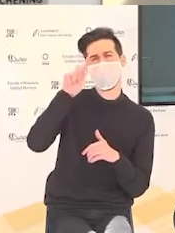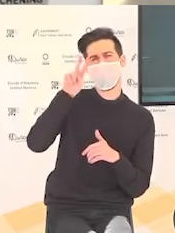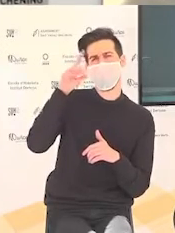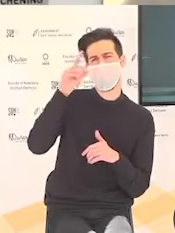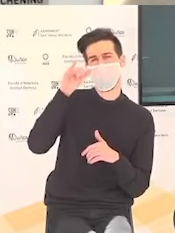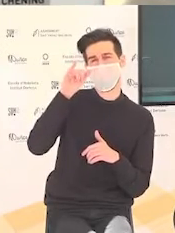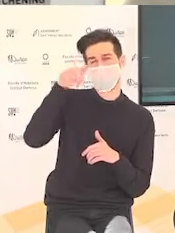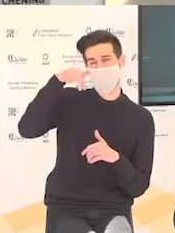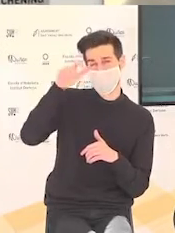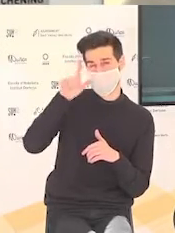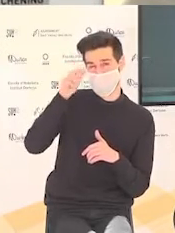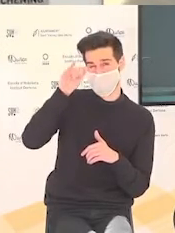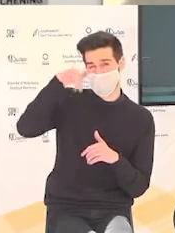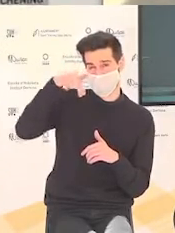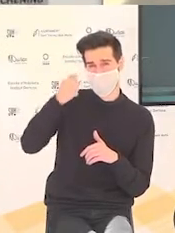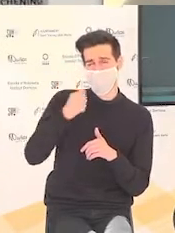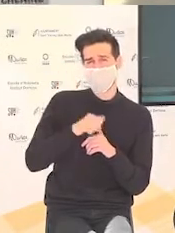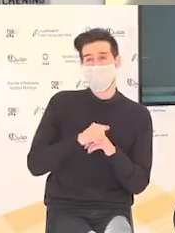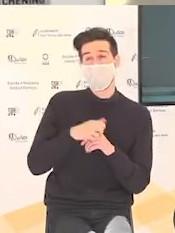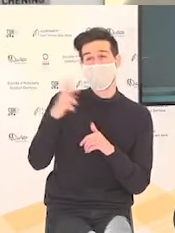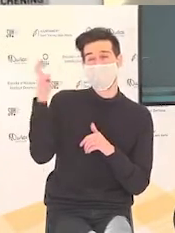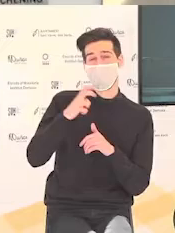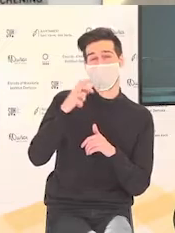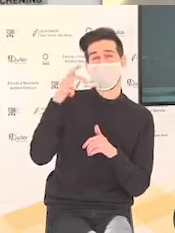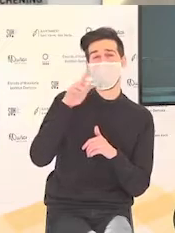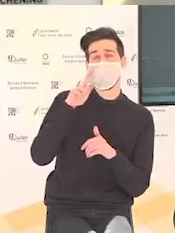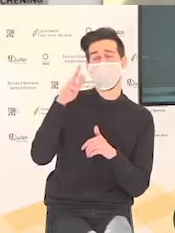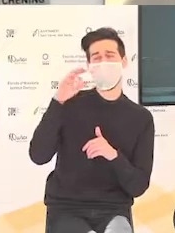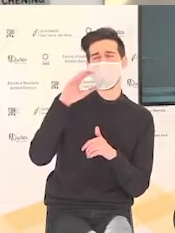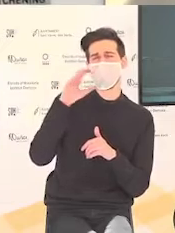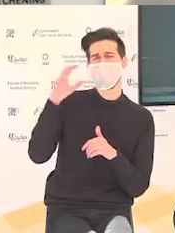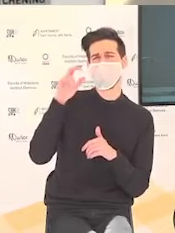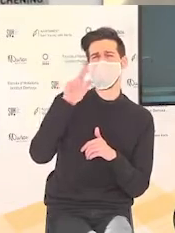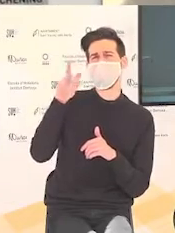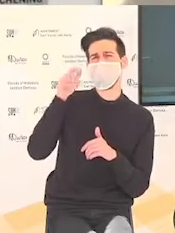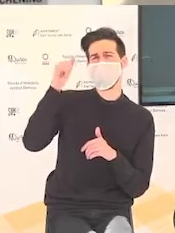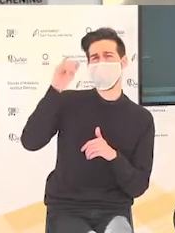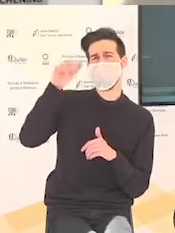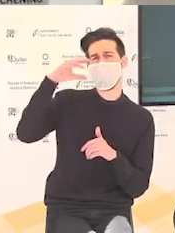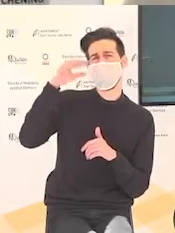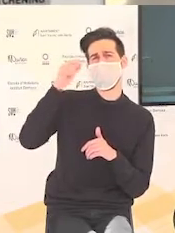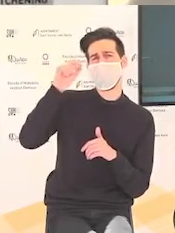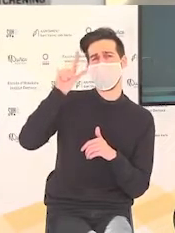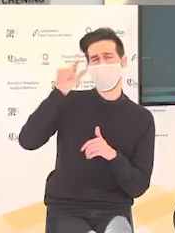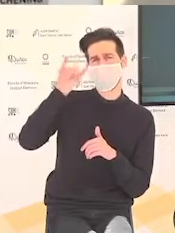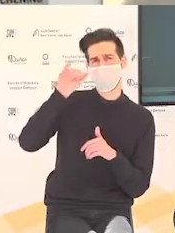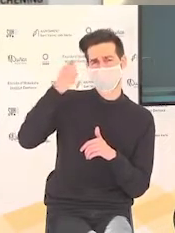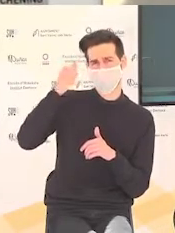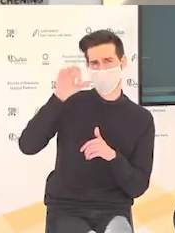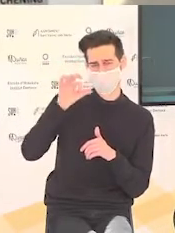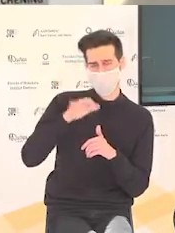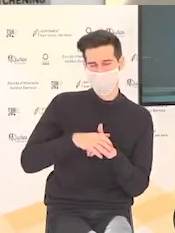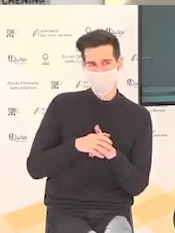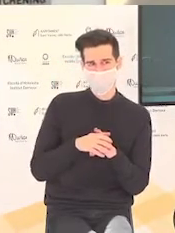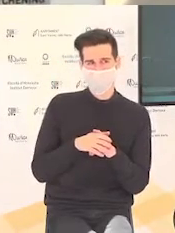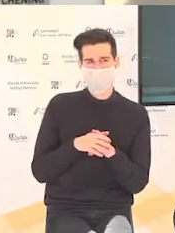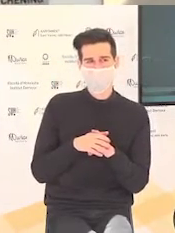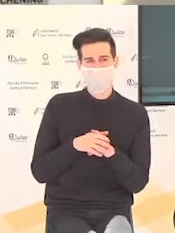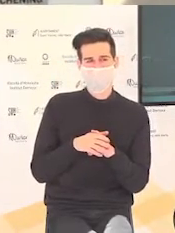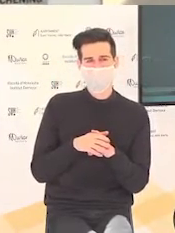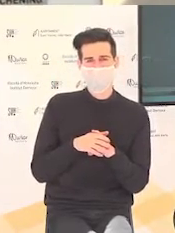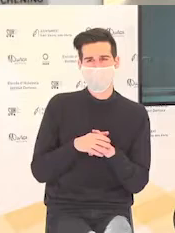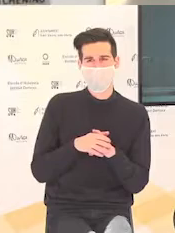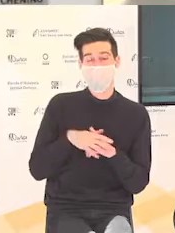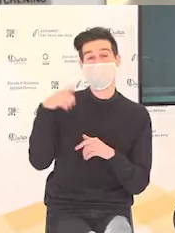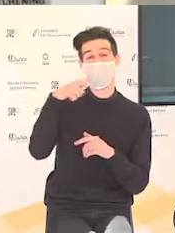chicorias. And it's just replacing sugar and giving me dry extract in the recipe. Y es